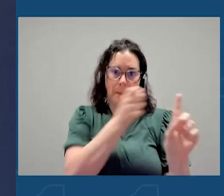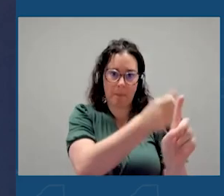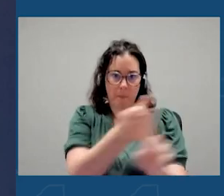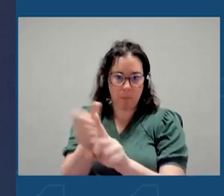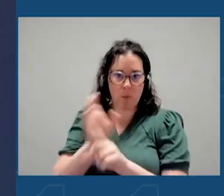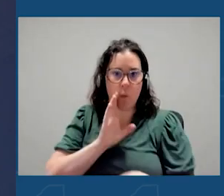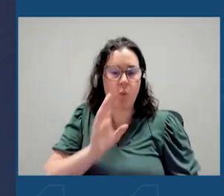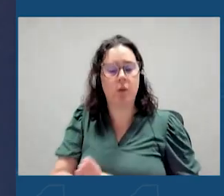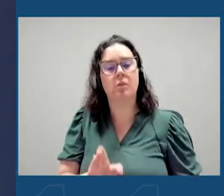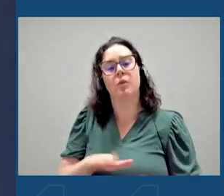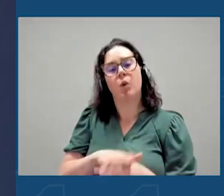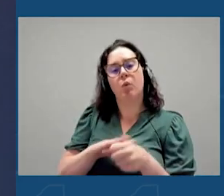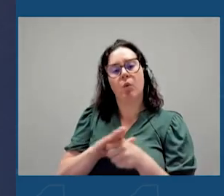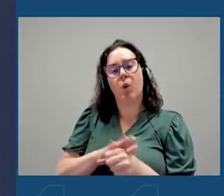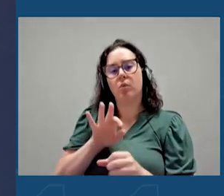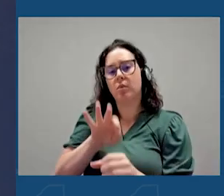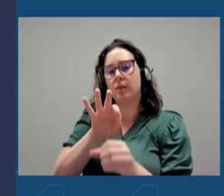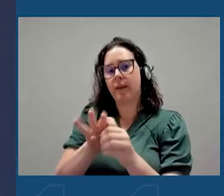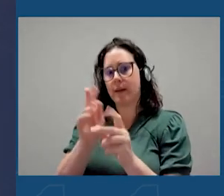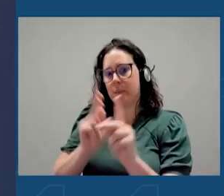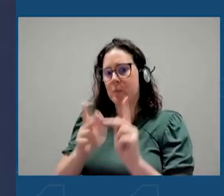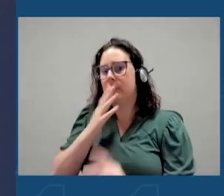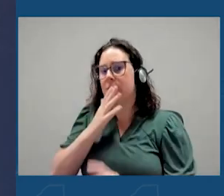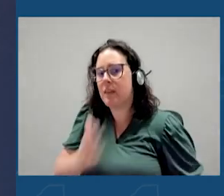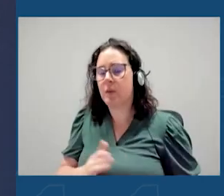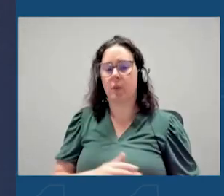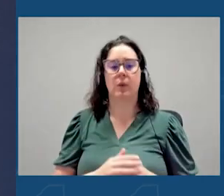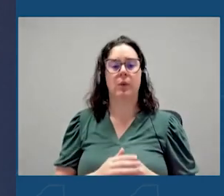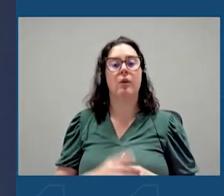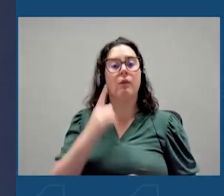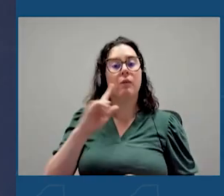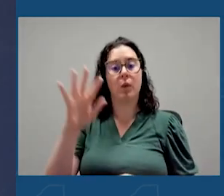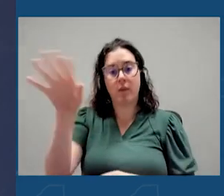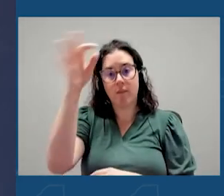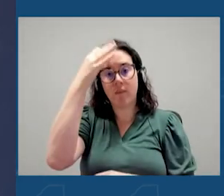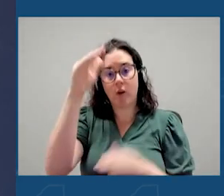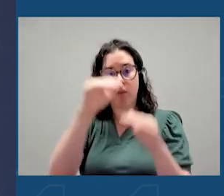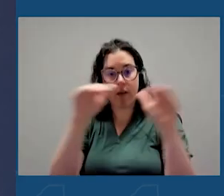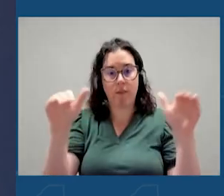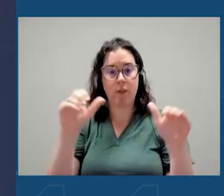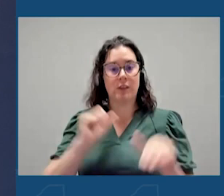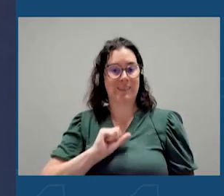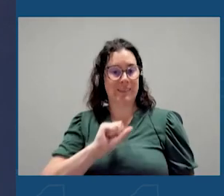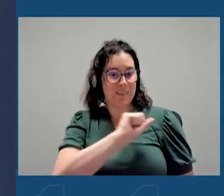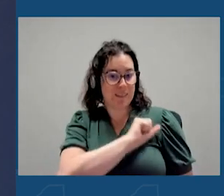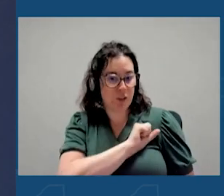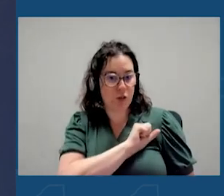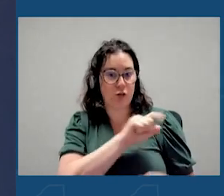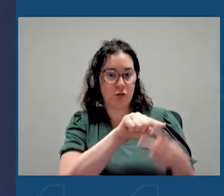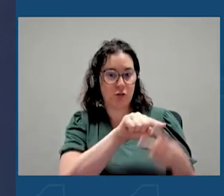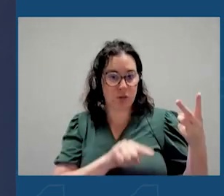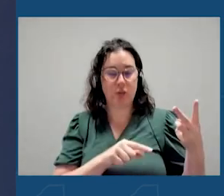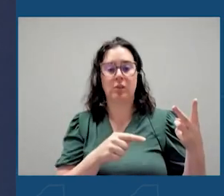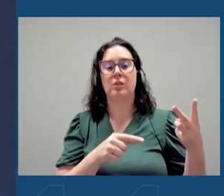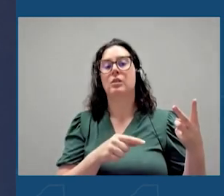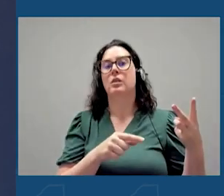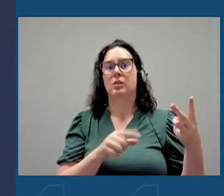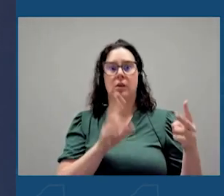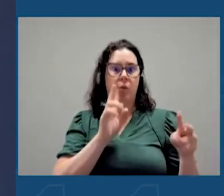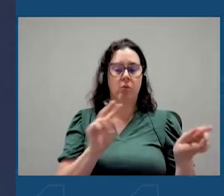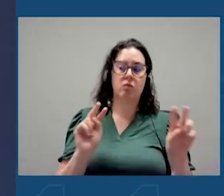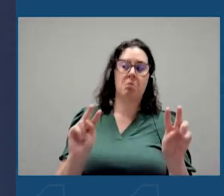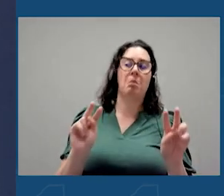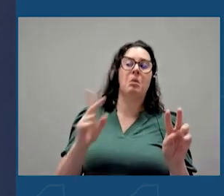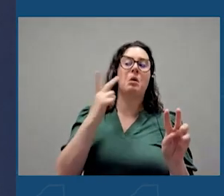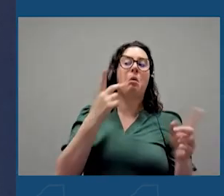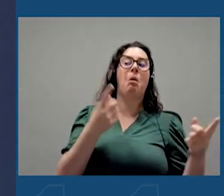elected officials, I thank you. Our partners at the federal level, Senator Schumer and Senators Gillibrand, were keenly watching the progress, making sure